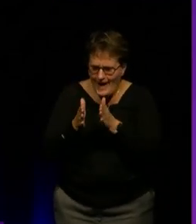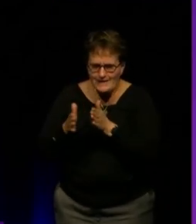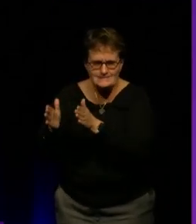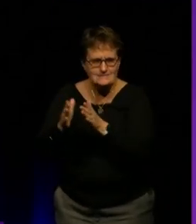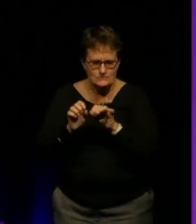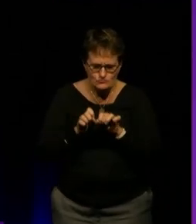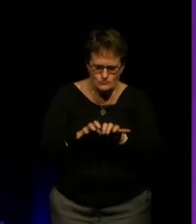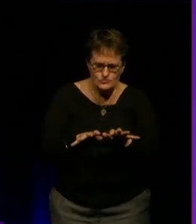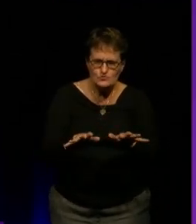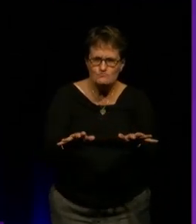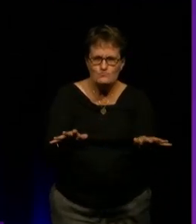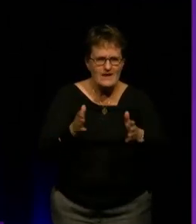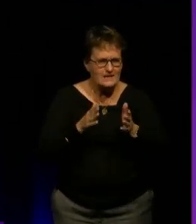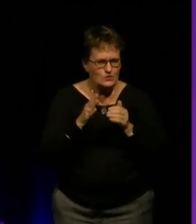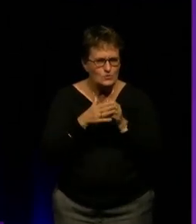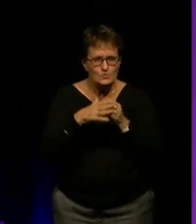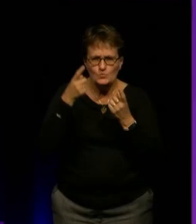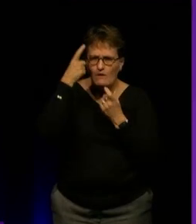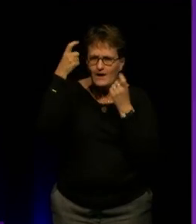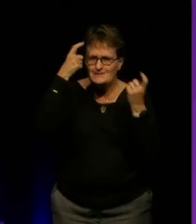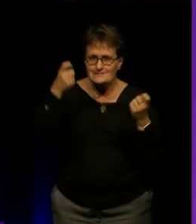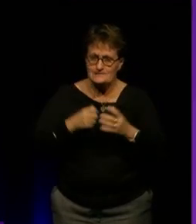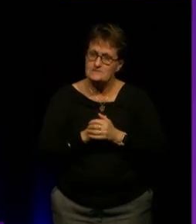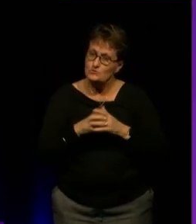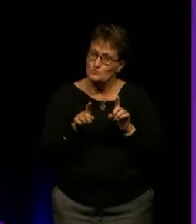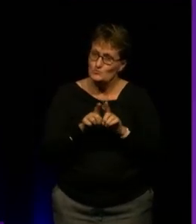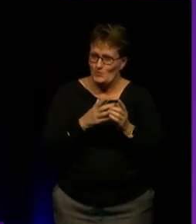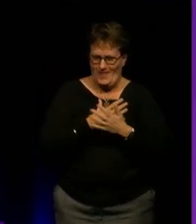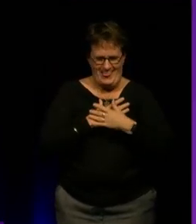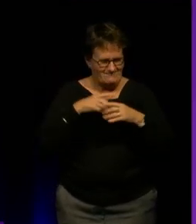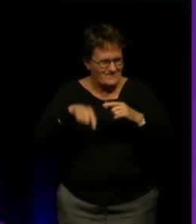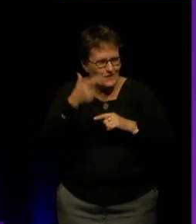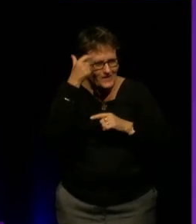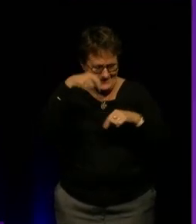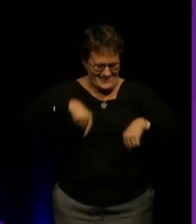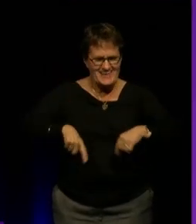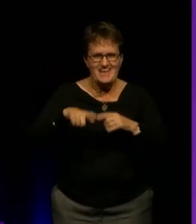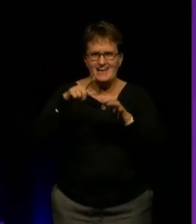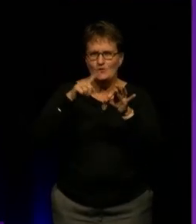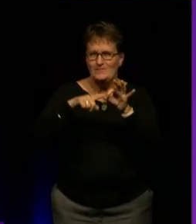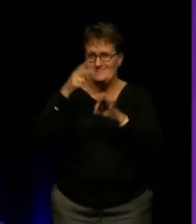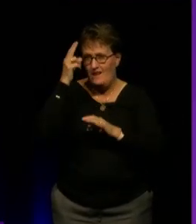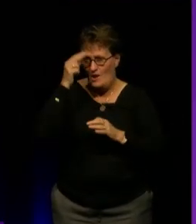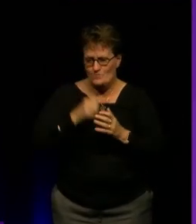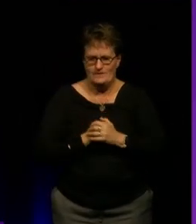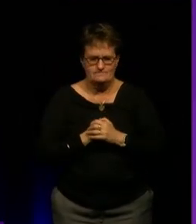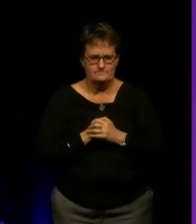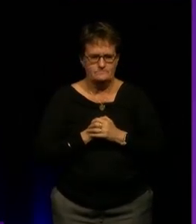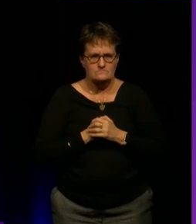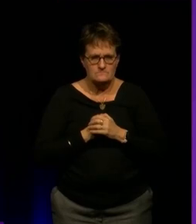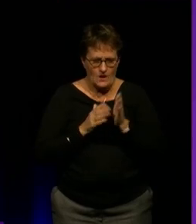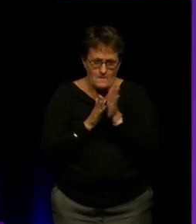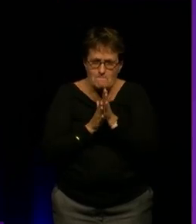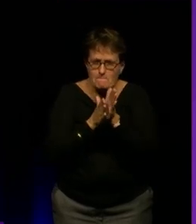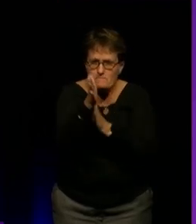innovation and inspired new thinking, which is what we also love here at the State Library. The accelerated medical